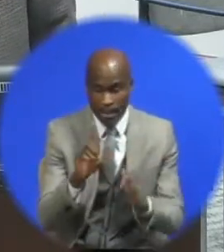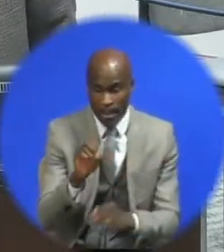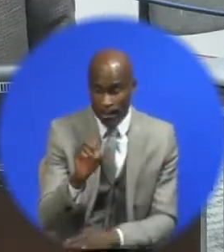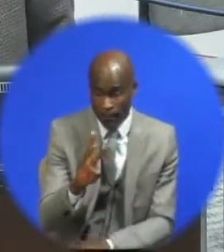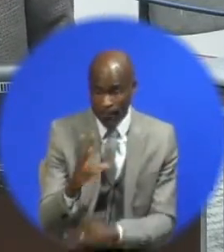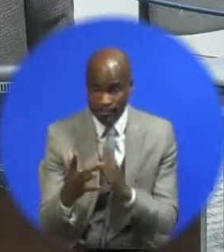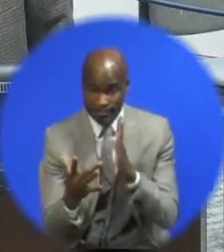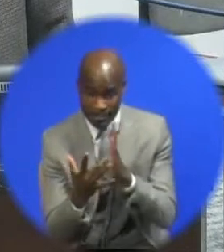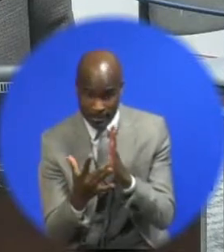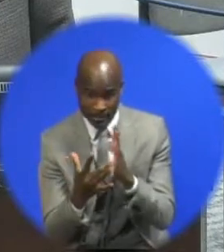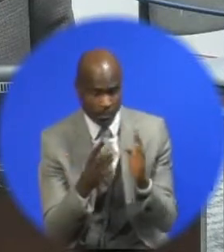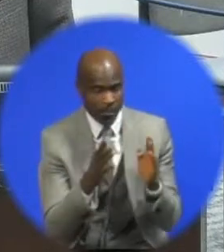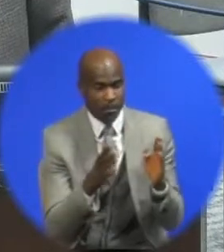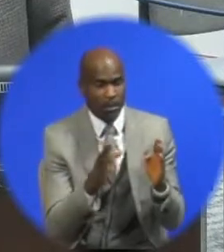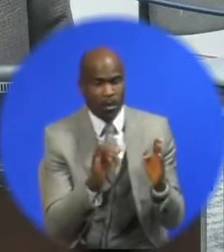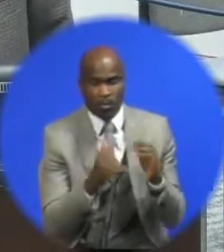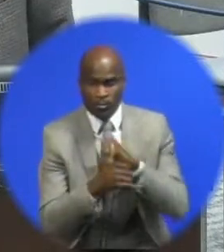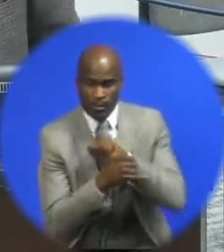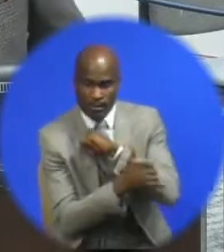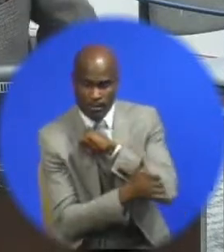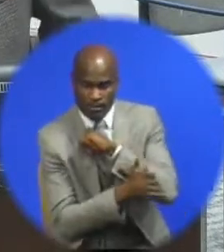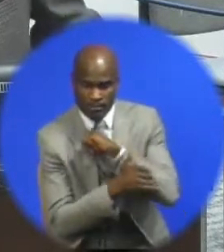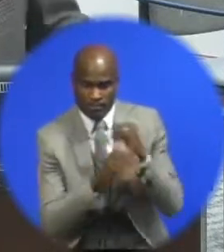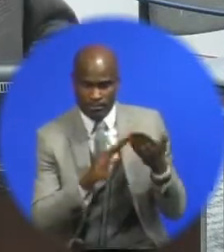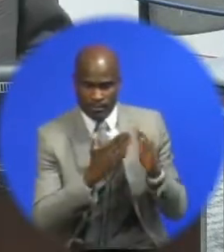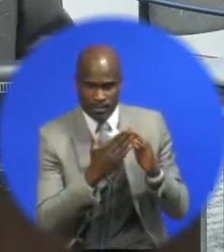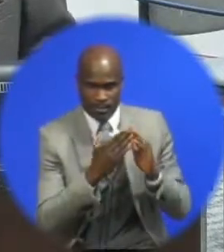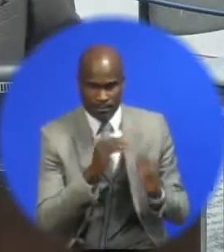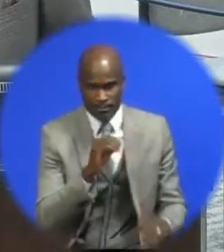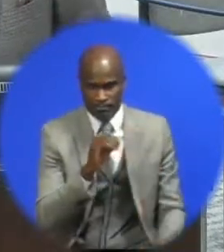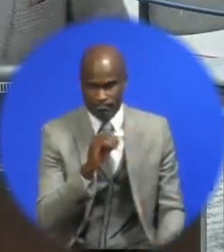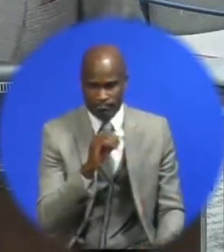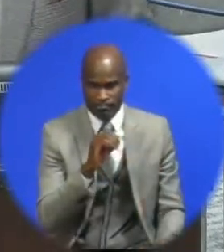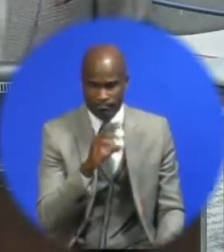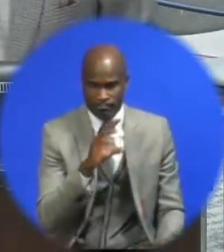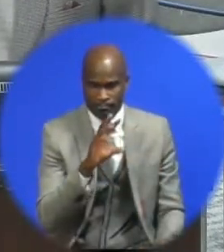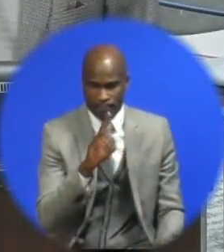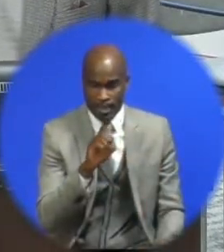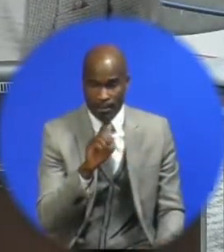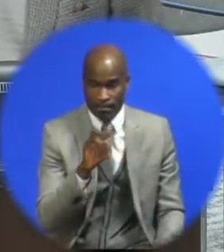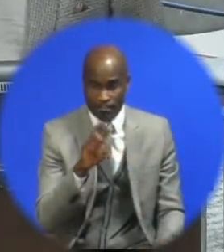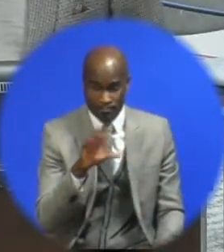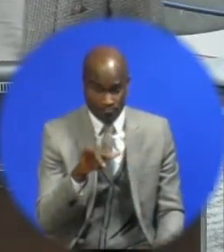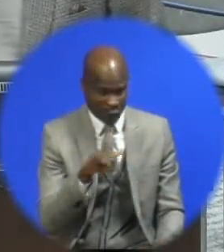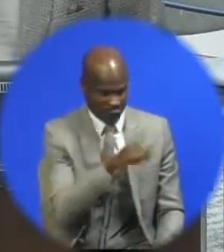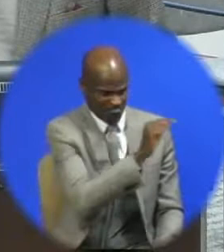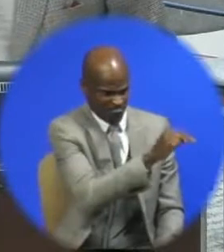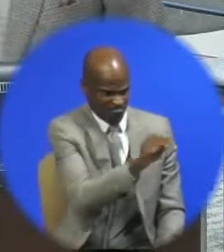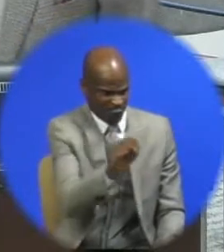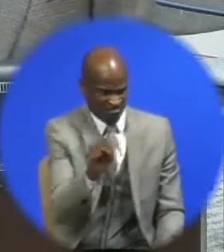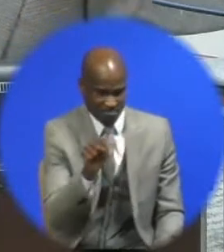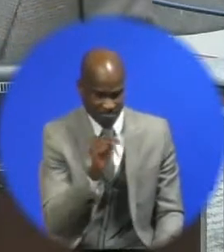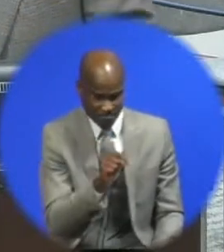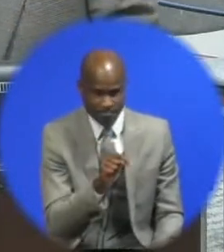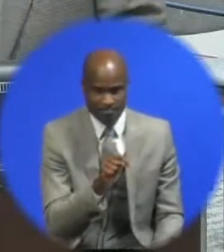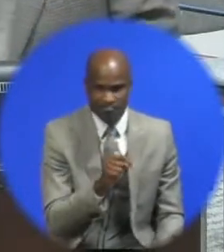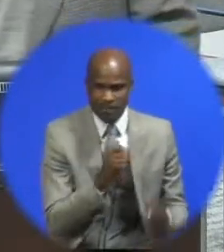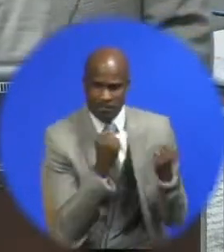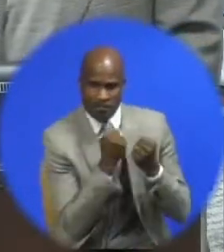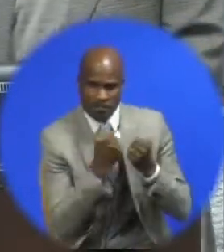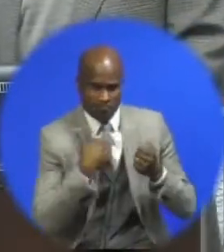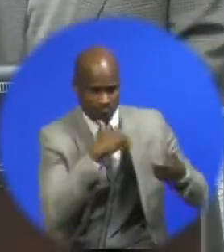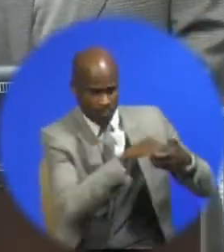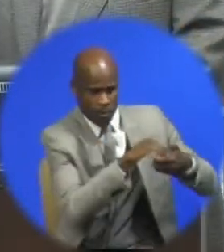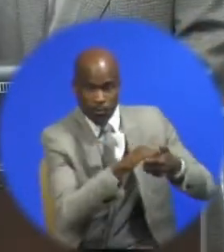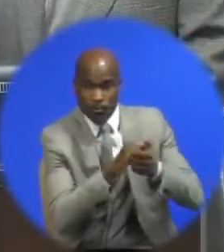and the town of Old Fort all are working with us with what's going on in Old Fort, and I'll talk a little bit more